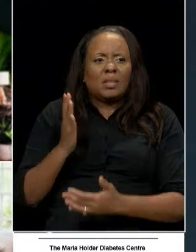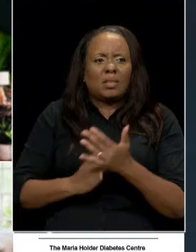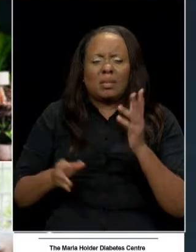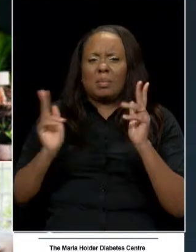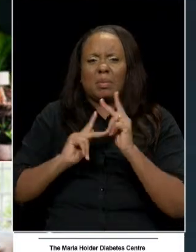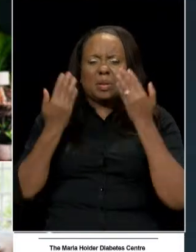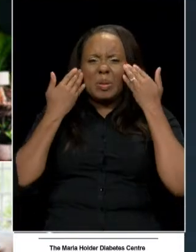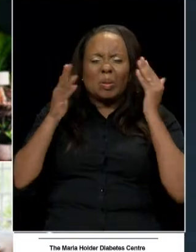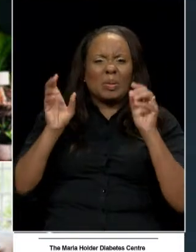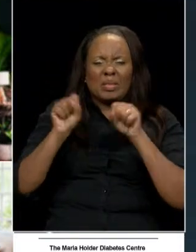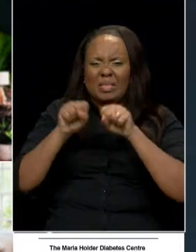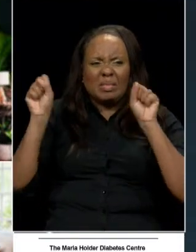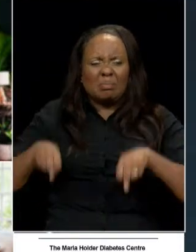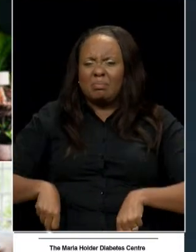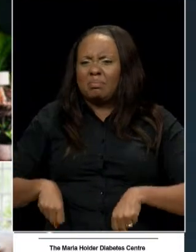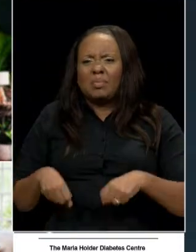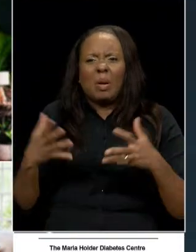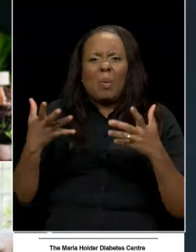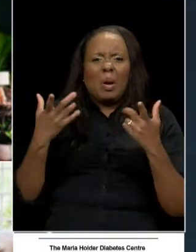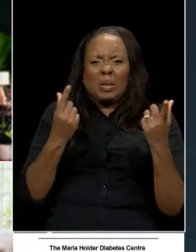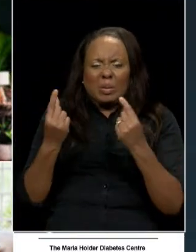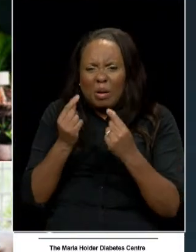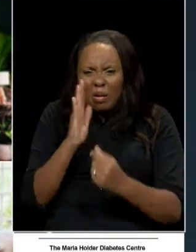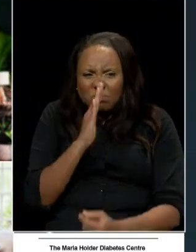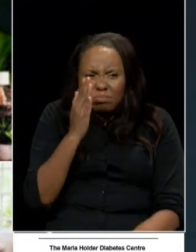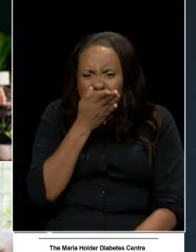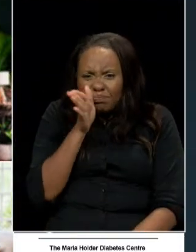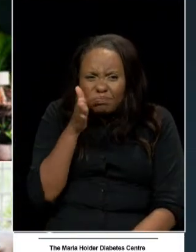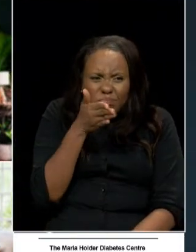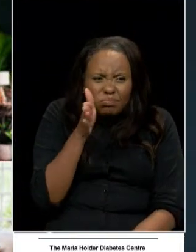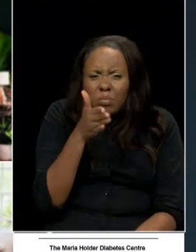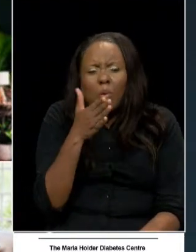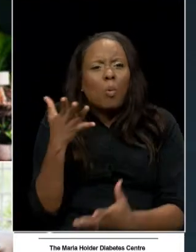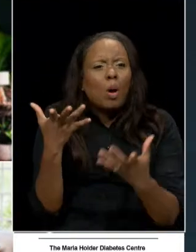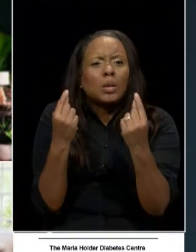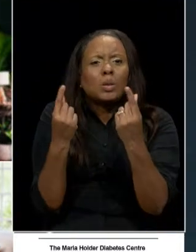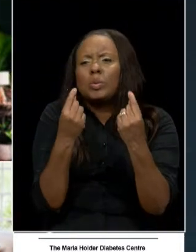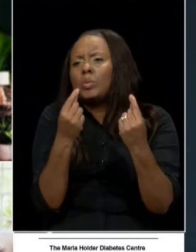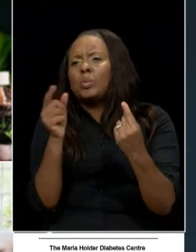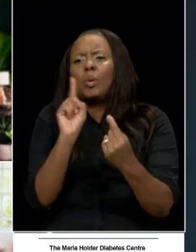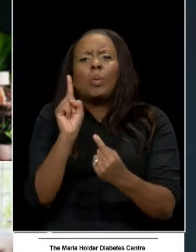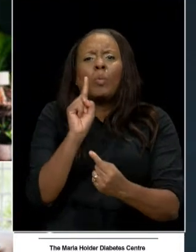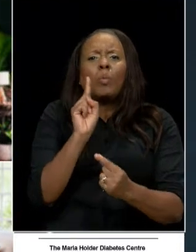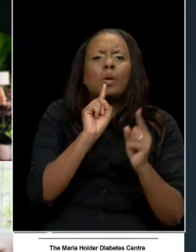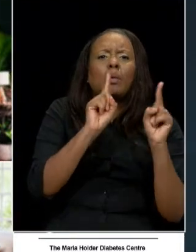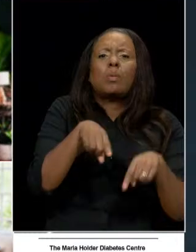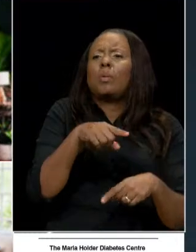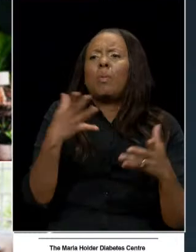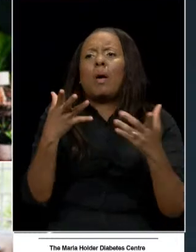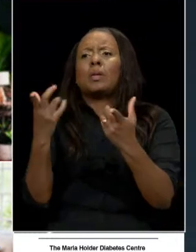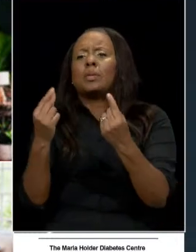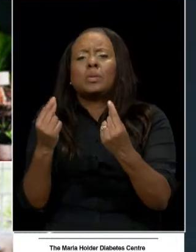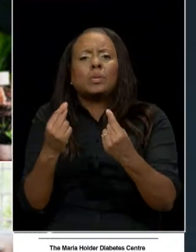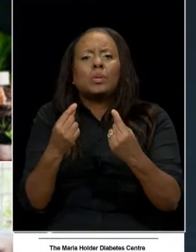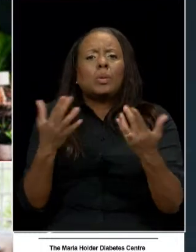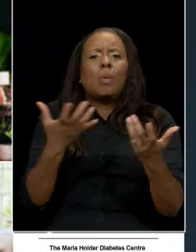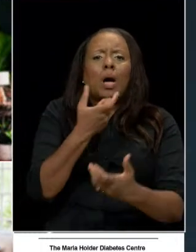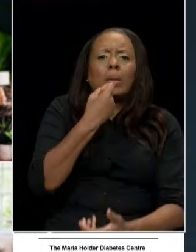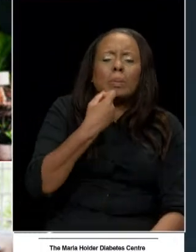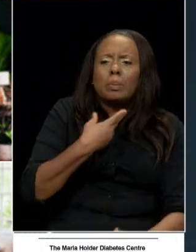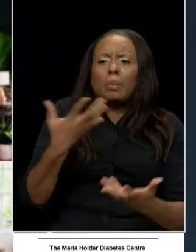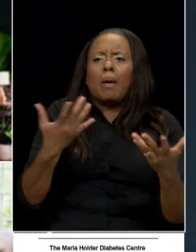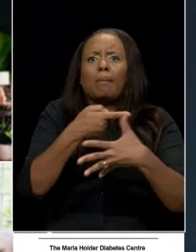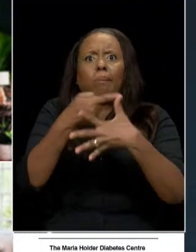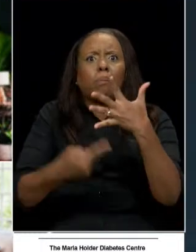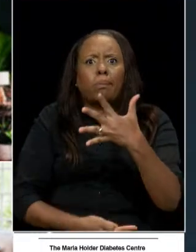know how to navigate it, where to go to get what. And while we are saying to people,